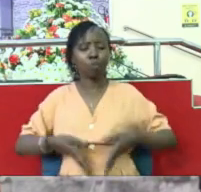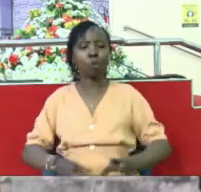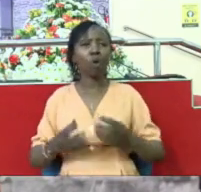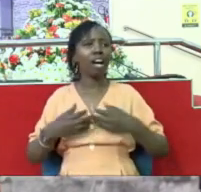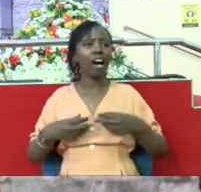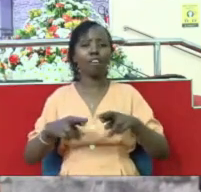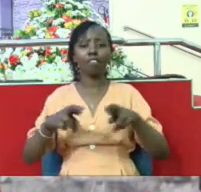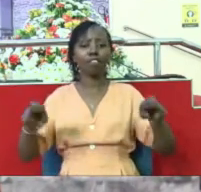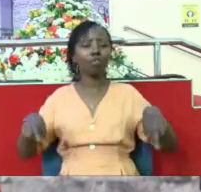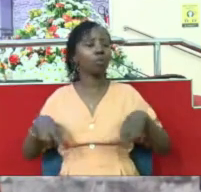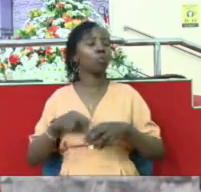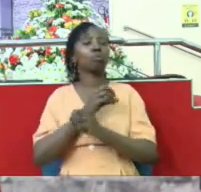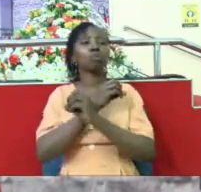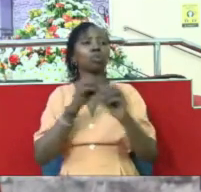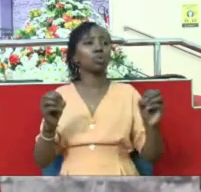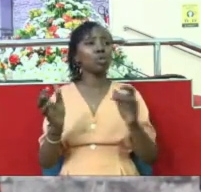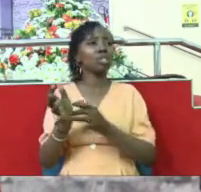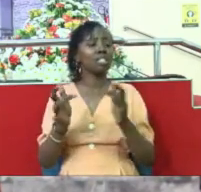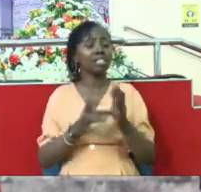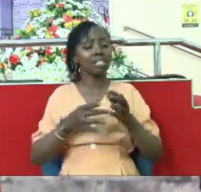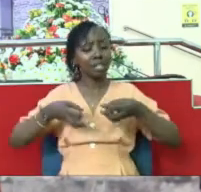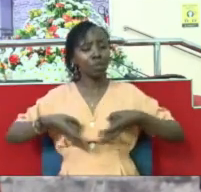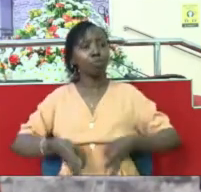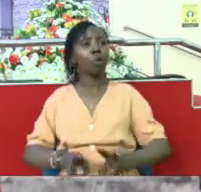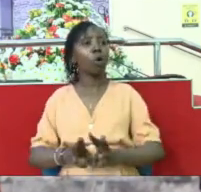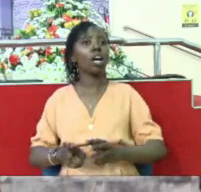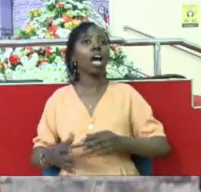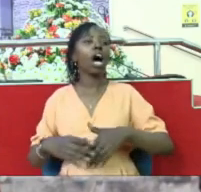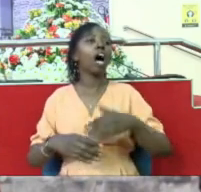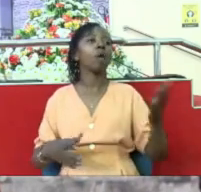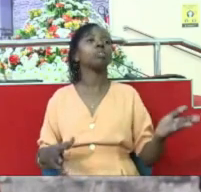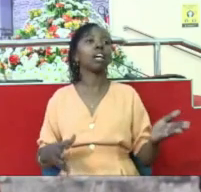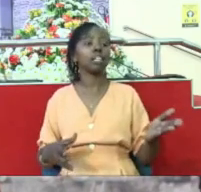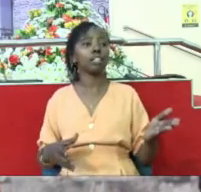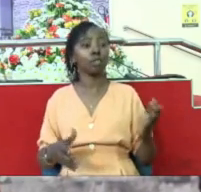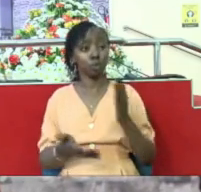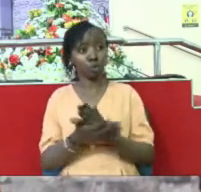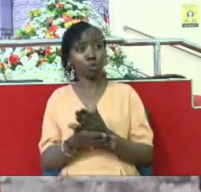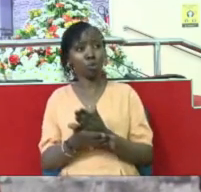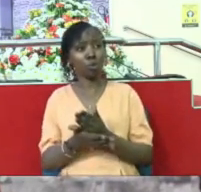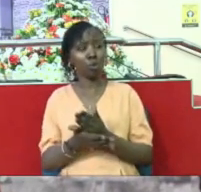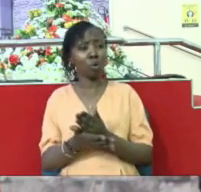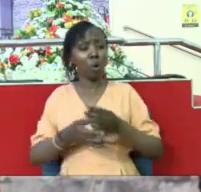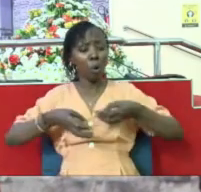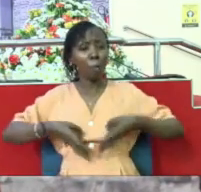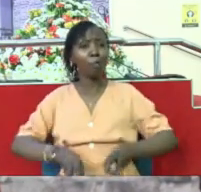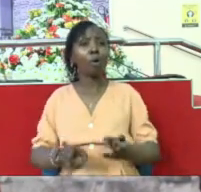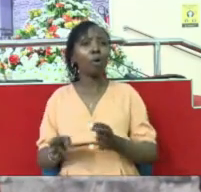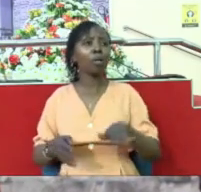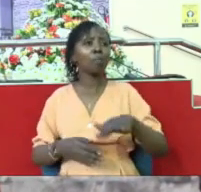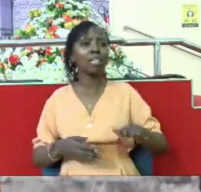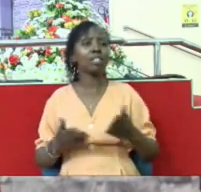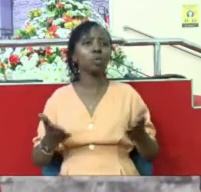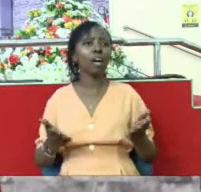He was born outside in a courthouse. He was born where they kept cattle. There was